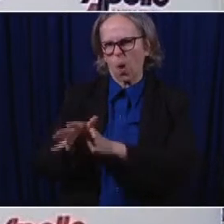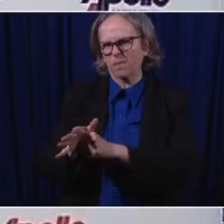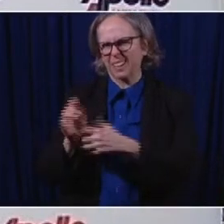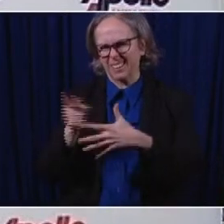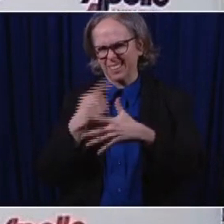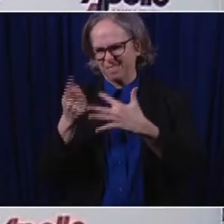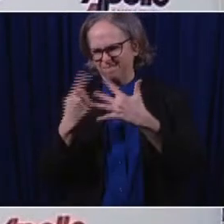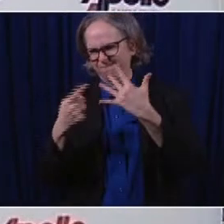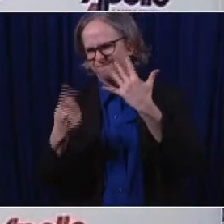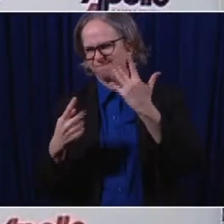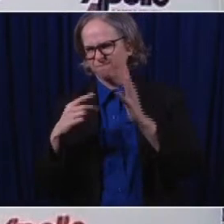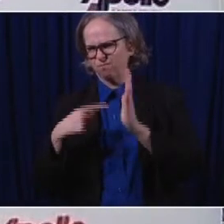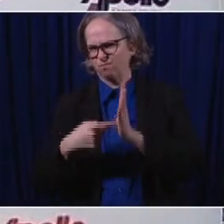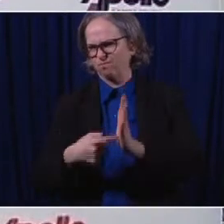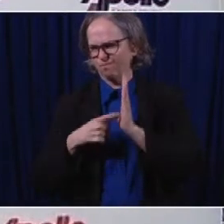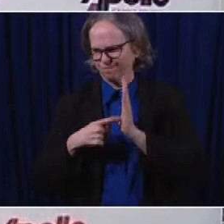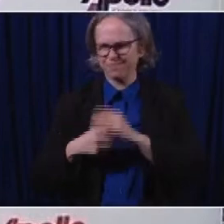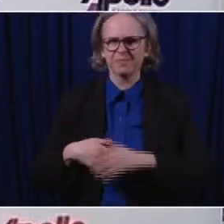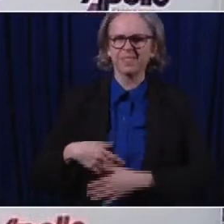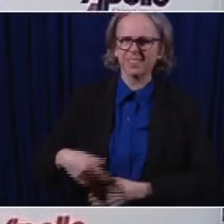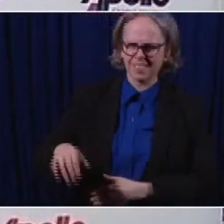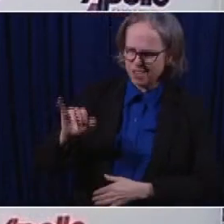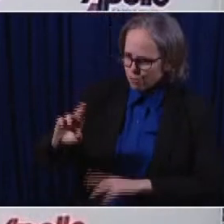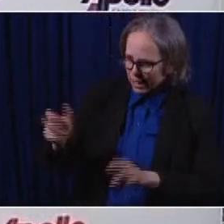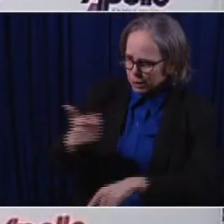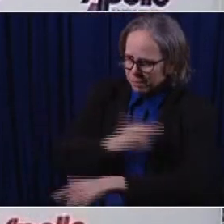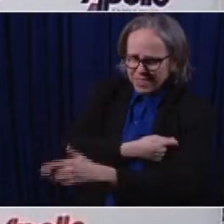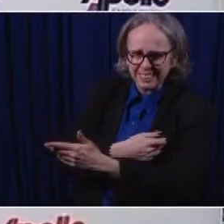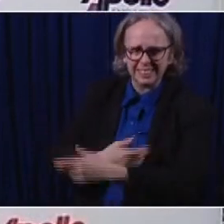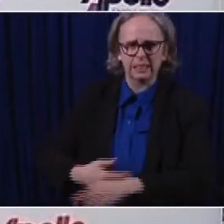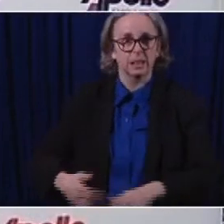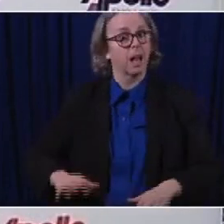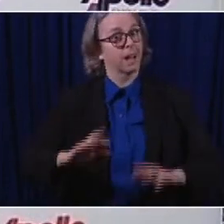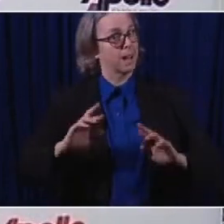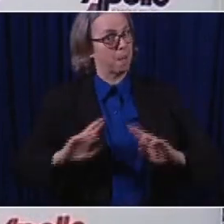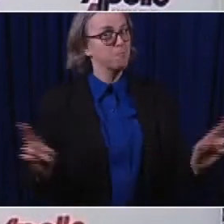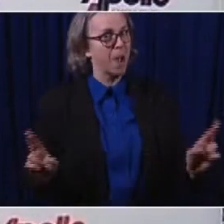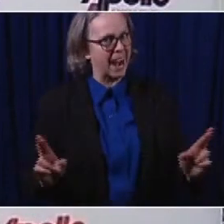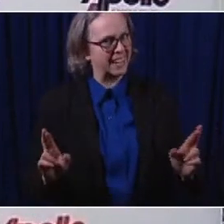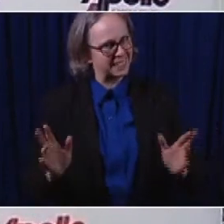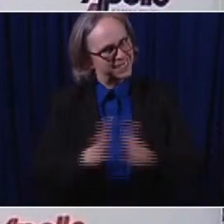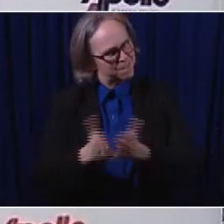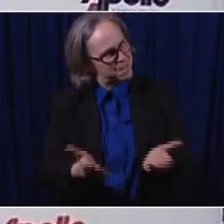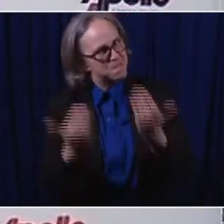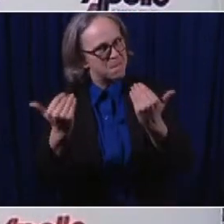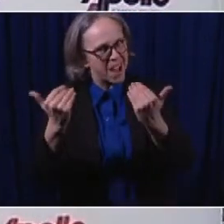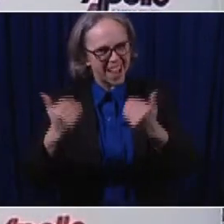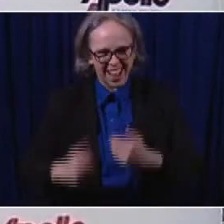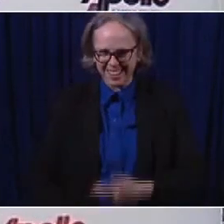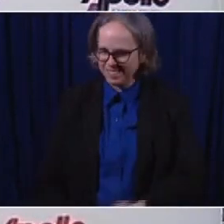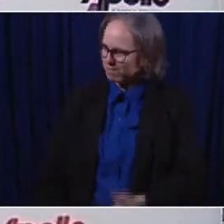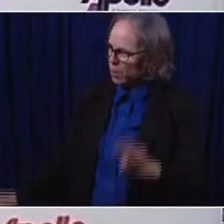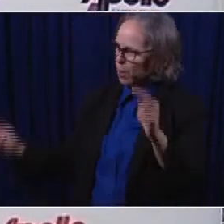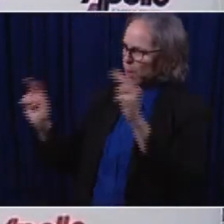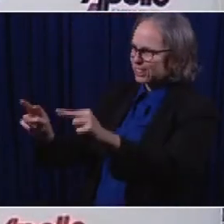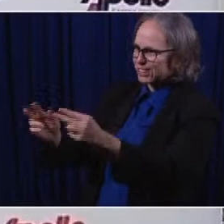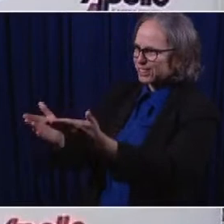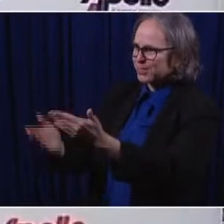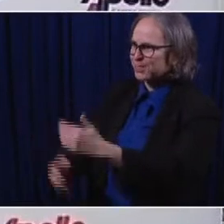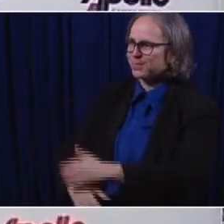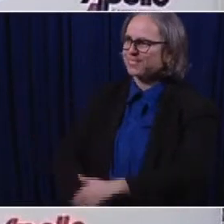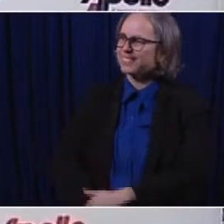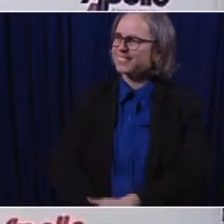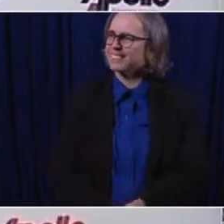ready to get a shot? I am very ready. Thank you. All right. We'll watch you. All right, let's do this.